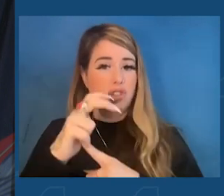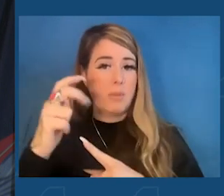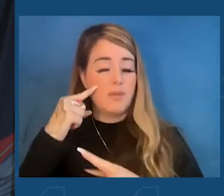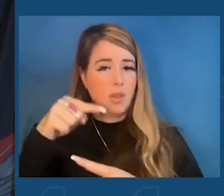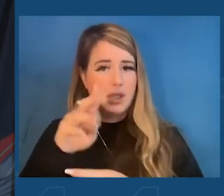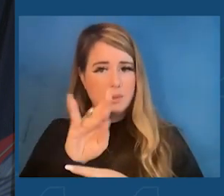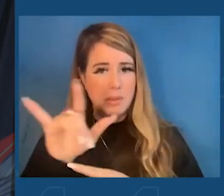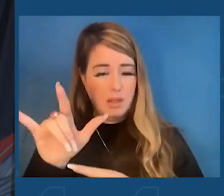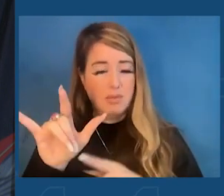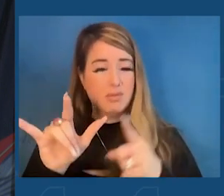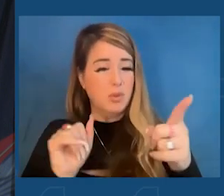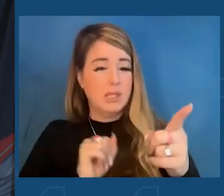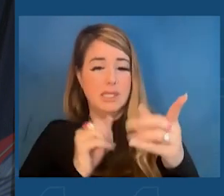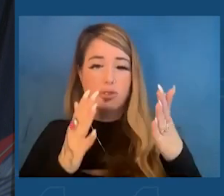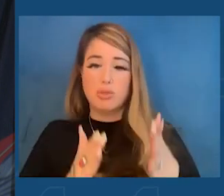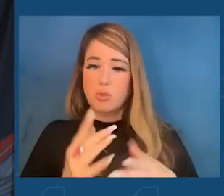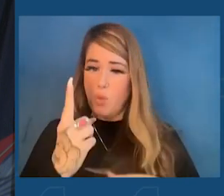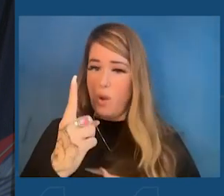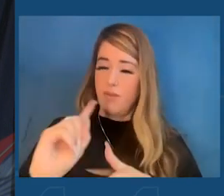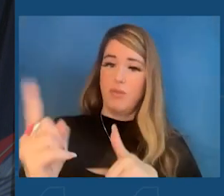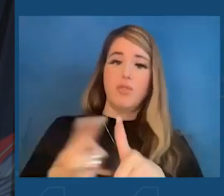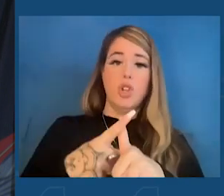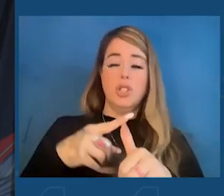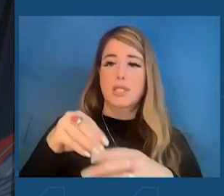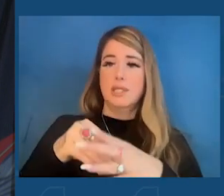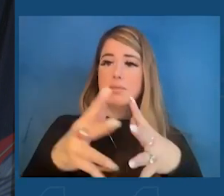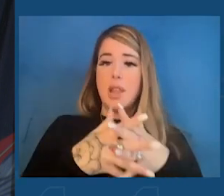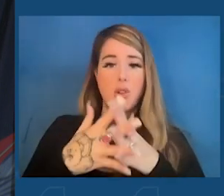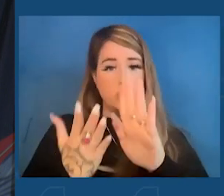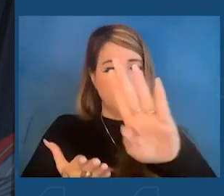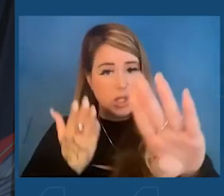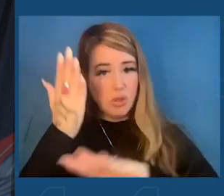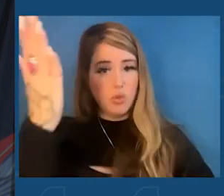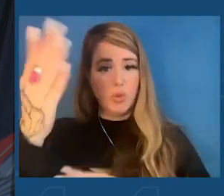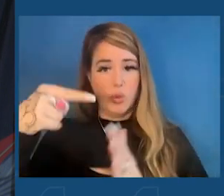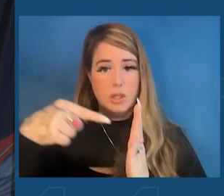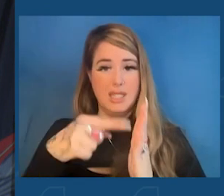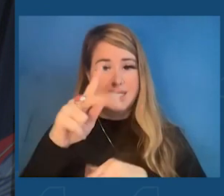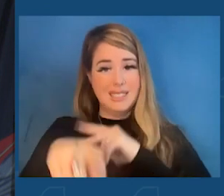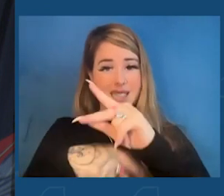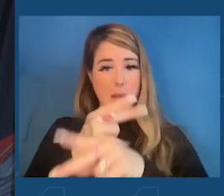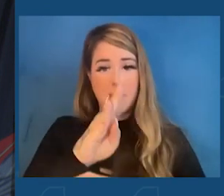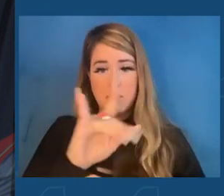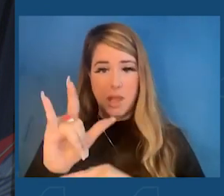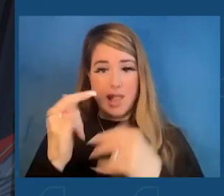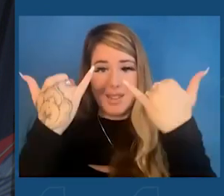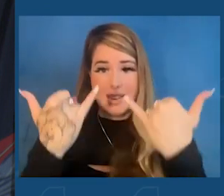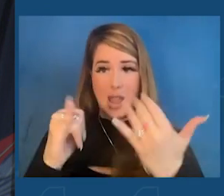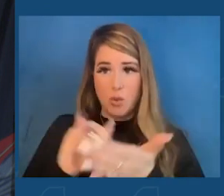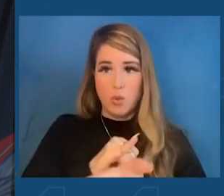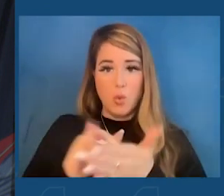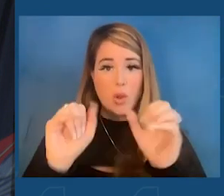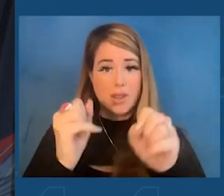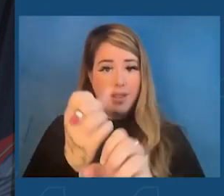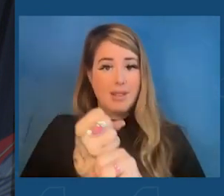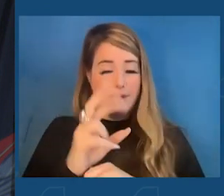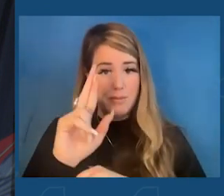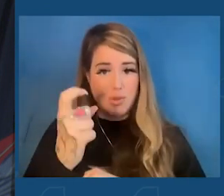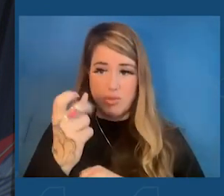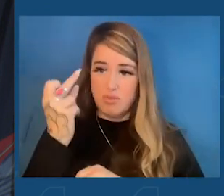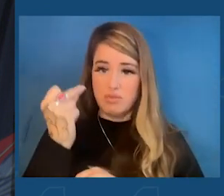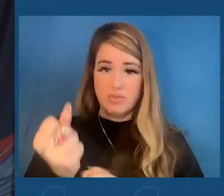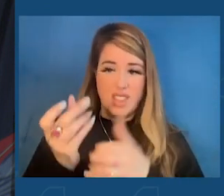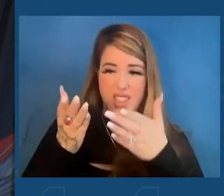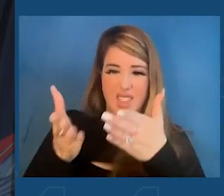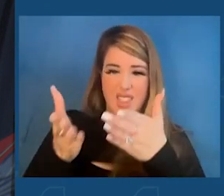you are among one of the first in the nation to introduce a bill like this, and now in New York, we will be able to get our prescription right at the